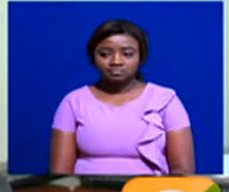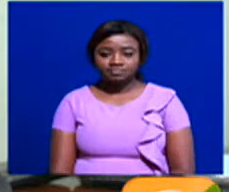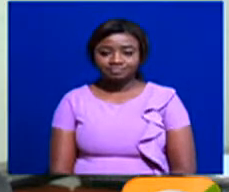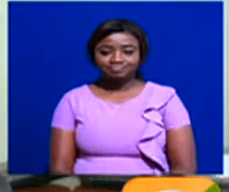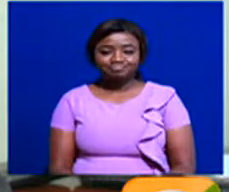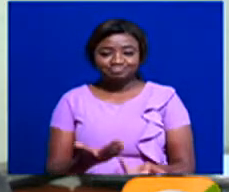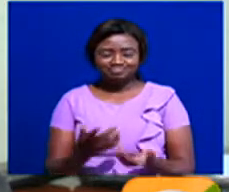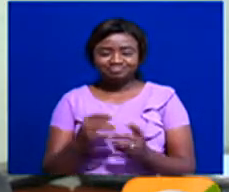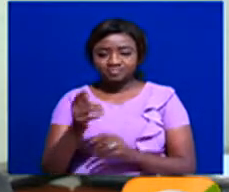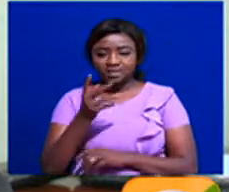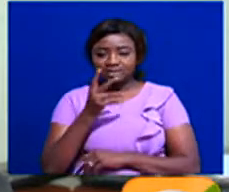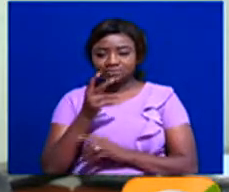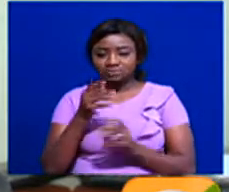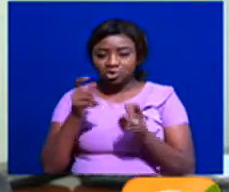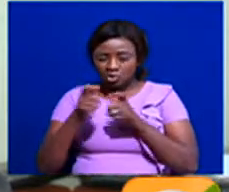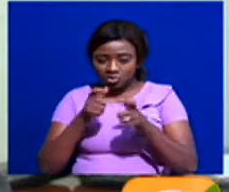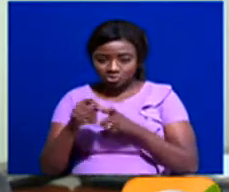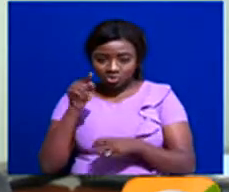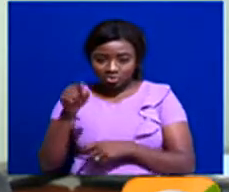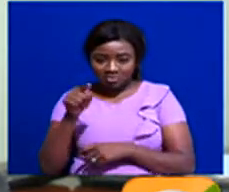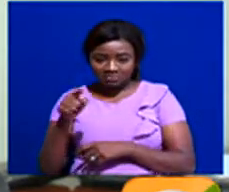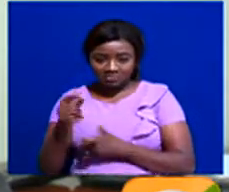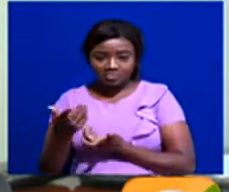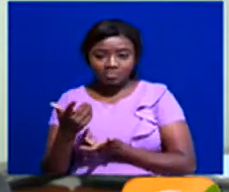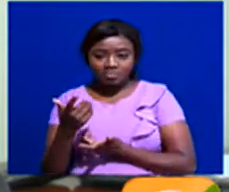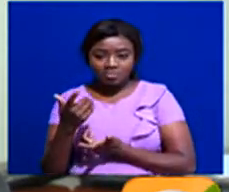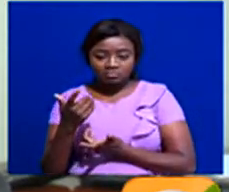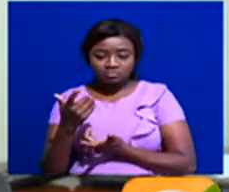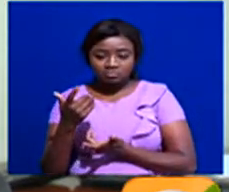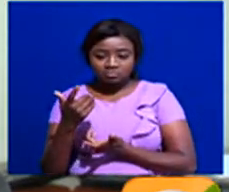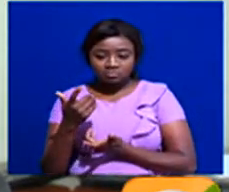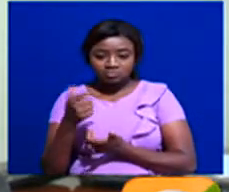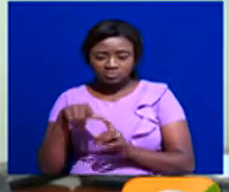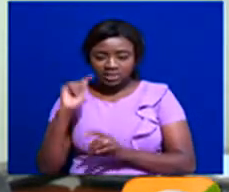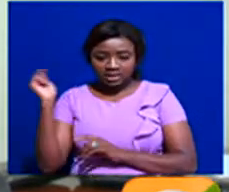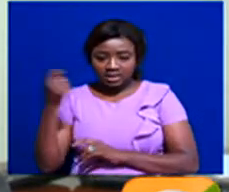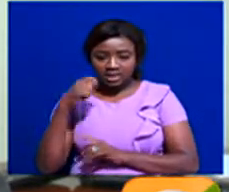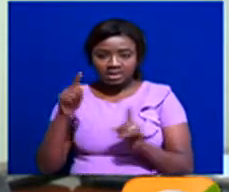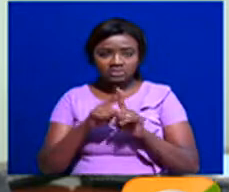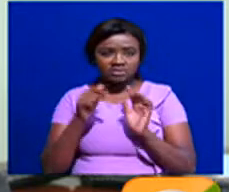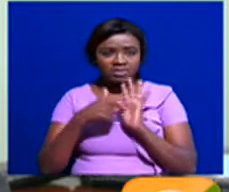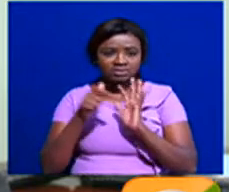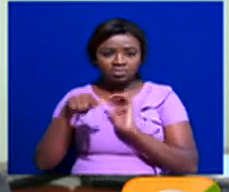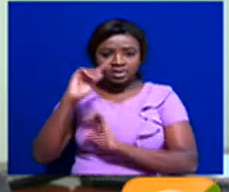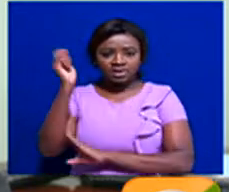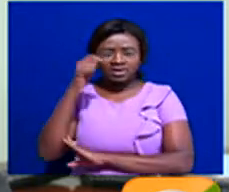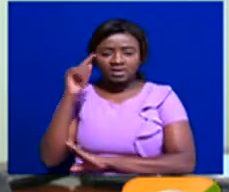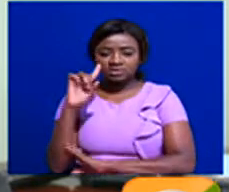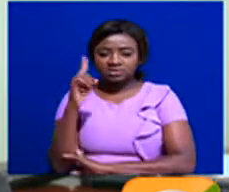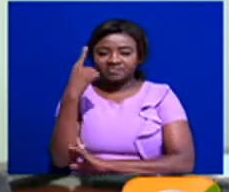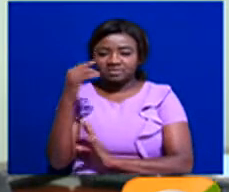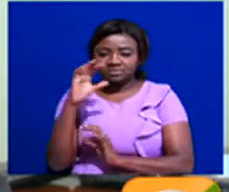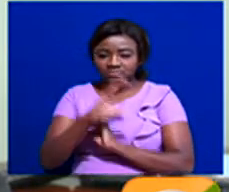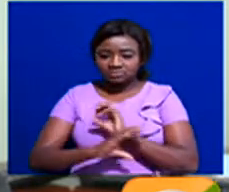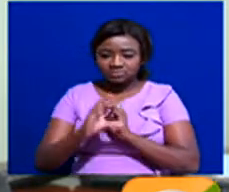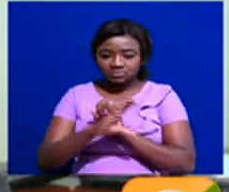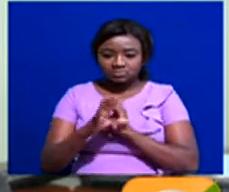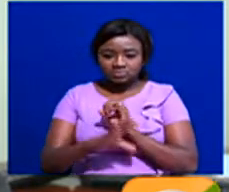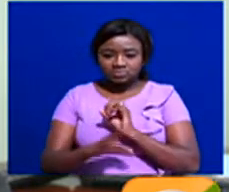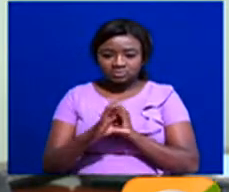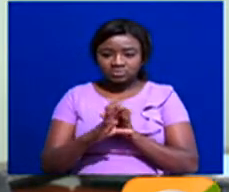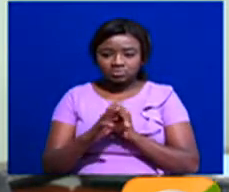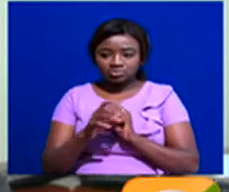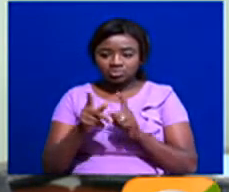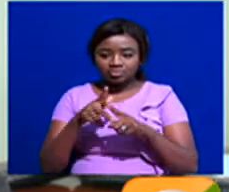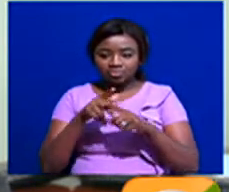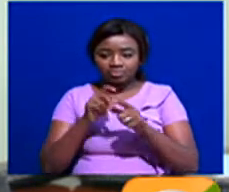in the global community at the country level. Kenya, for example, was one of the first countries to ratify the